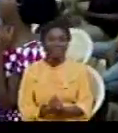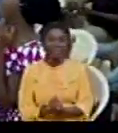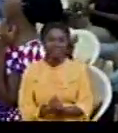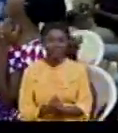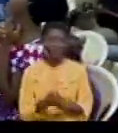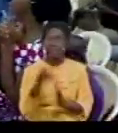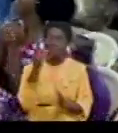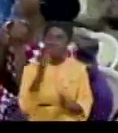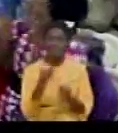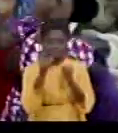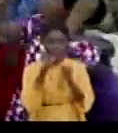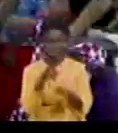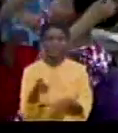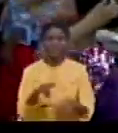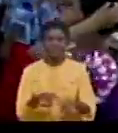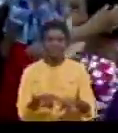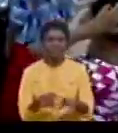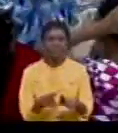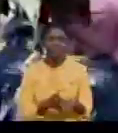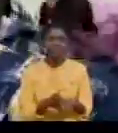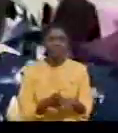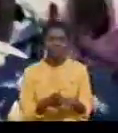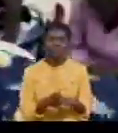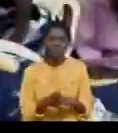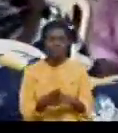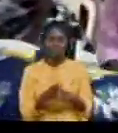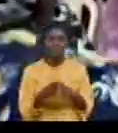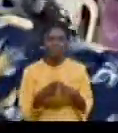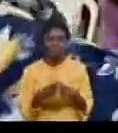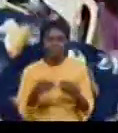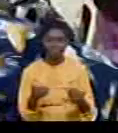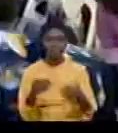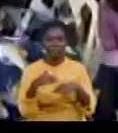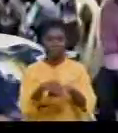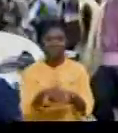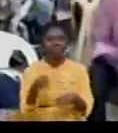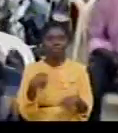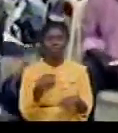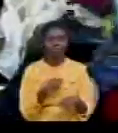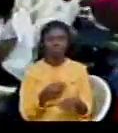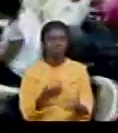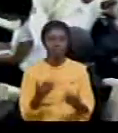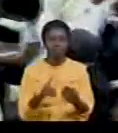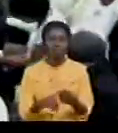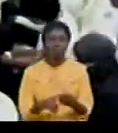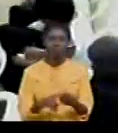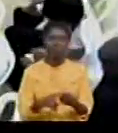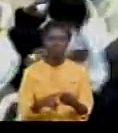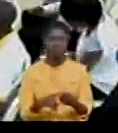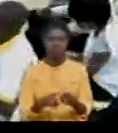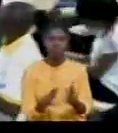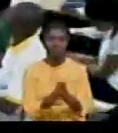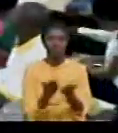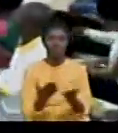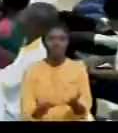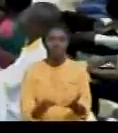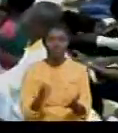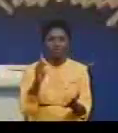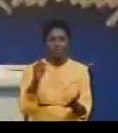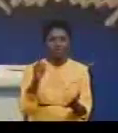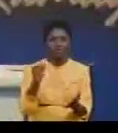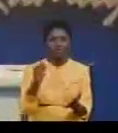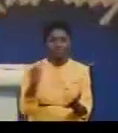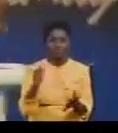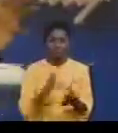God bless you. You can sit down. Tonight, we come to Matthew chapter 6. And